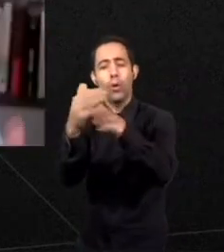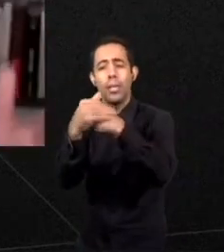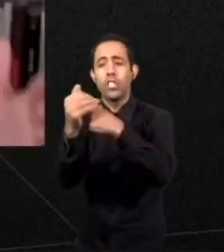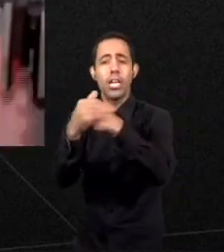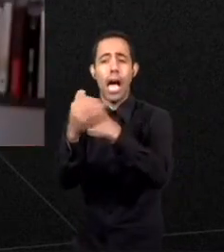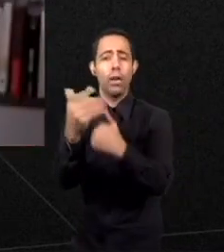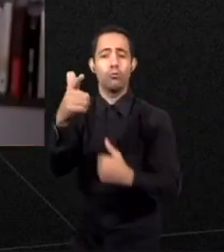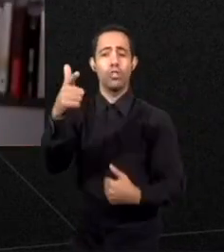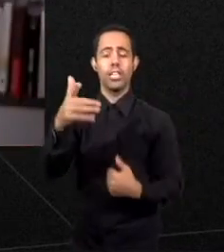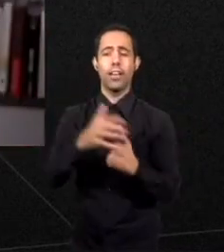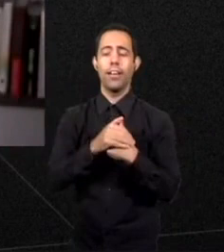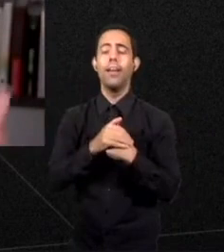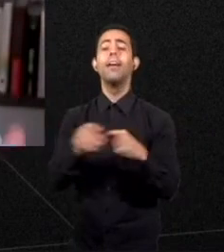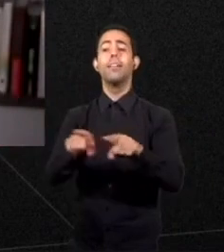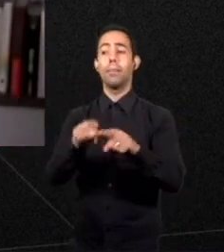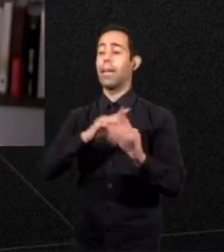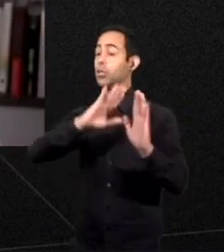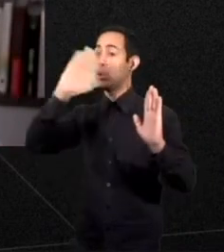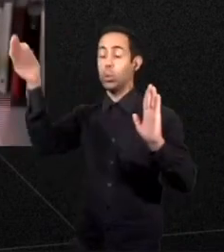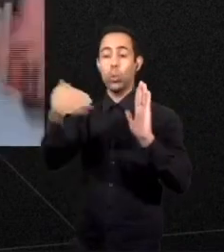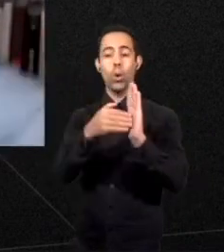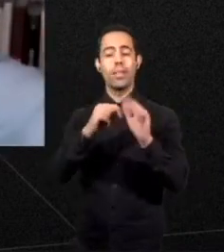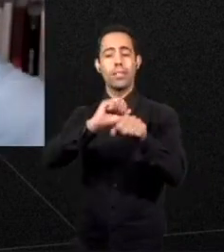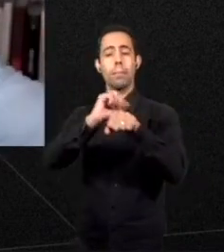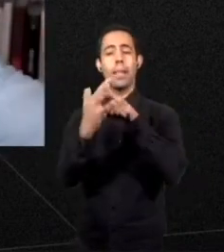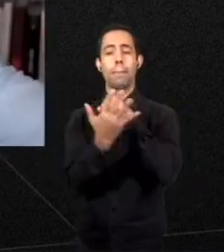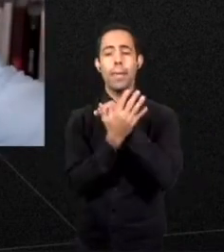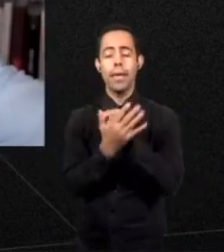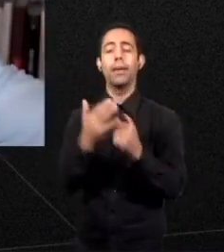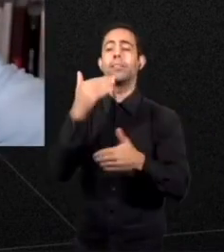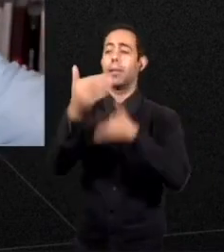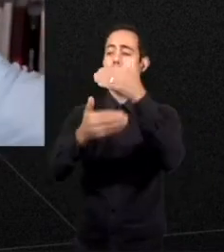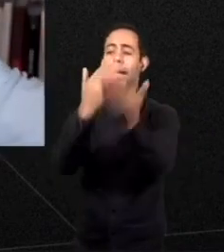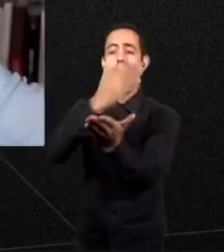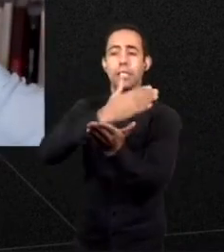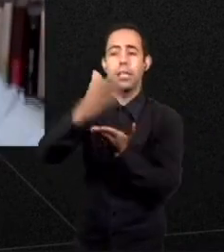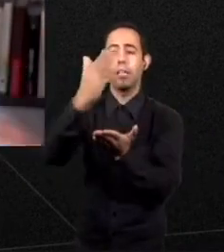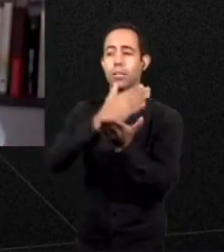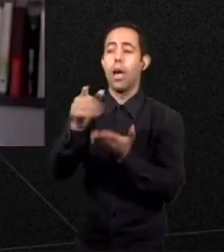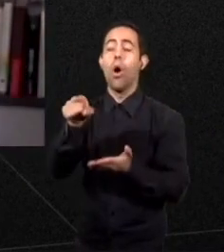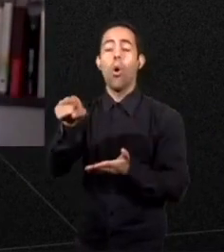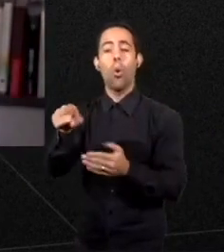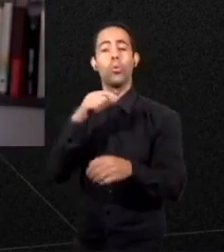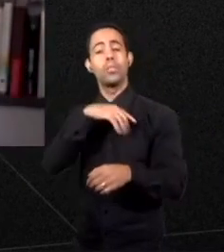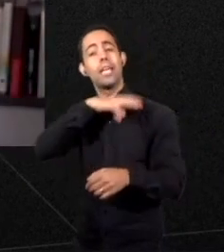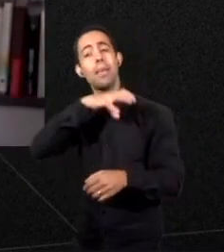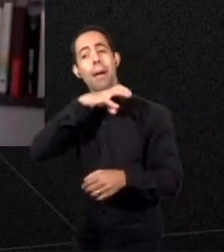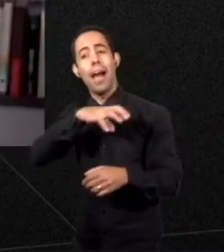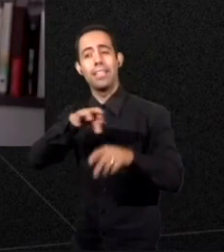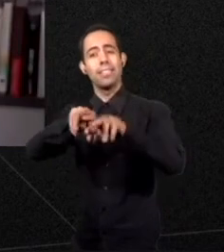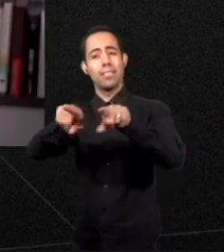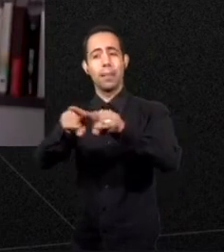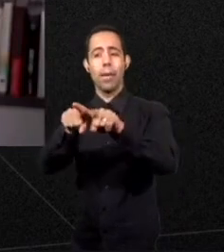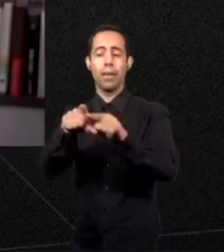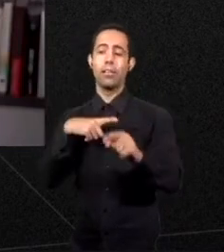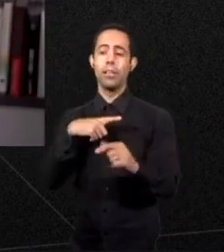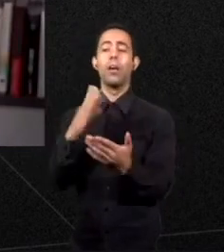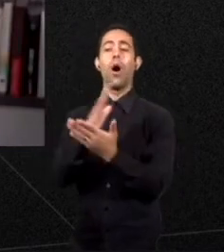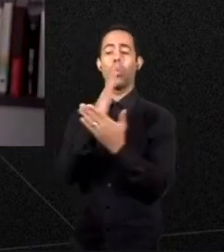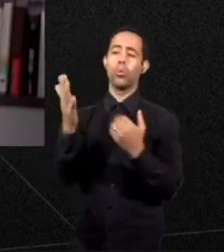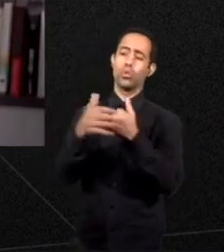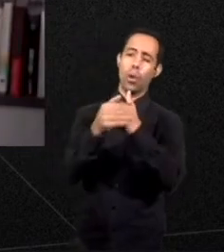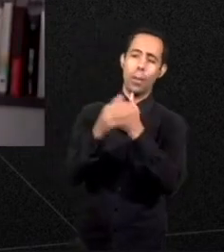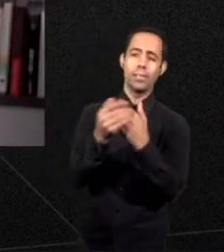all epidemics start with animals, either with domesticated animals like chickens and